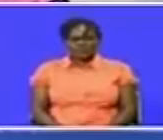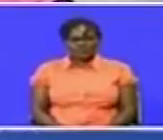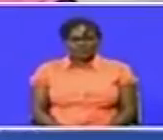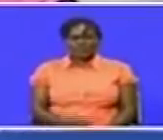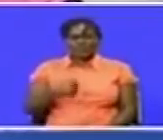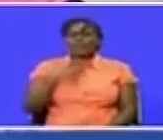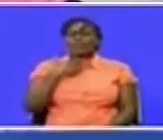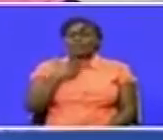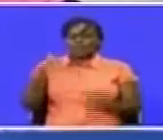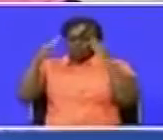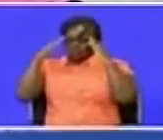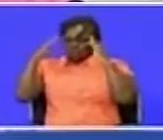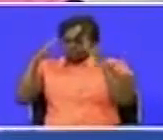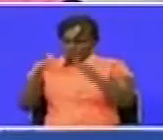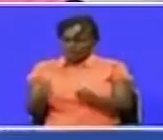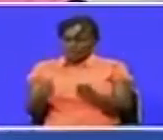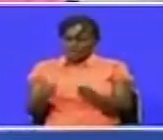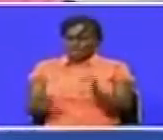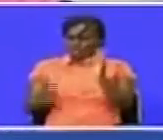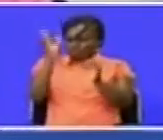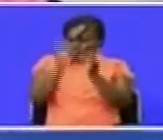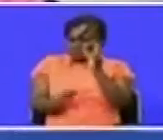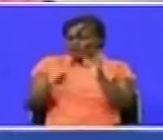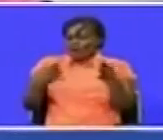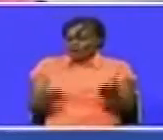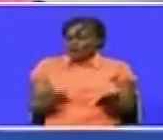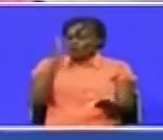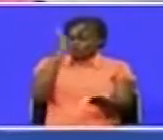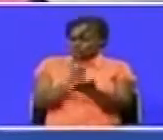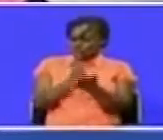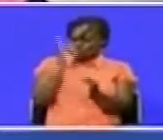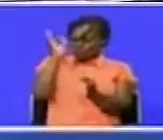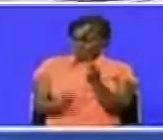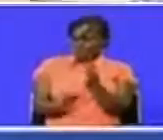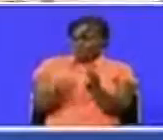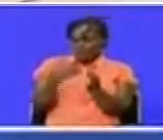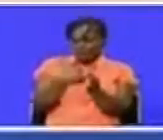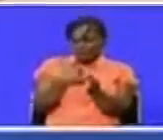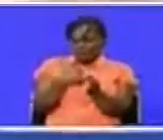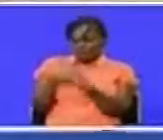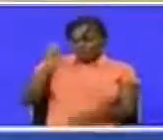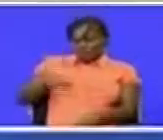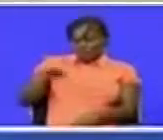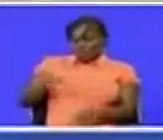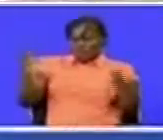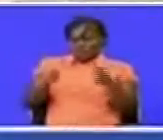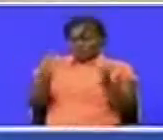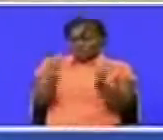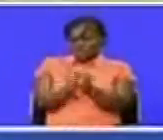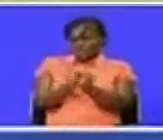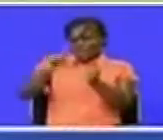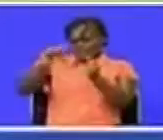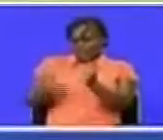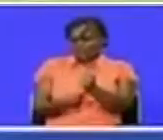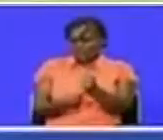Kwa ndaga niangalia ile sprinting ambayo bado niko nayo na sema kweli ile sprint bado niko nayo. In the women's 10,000 meters race,